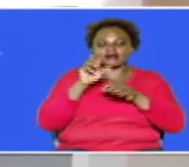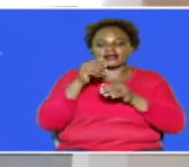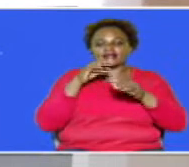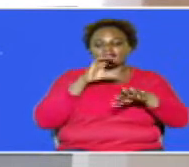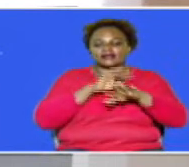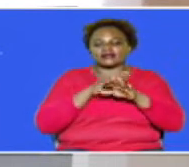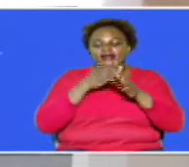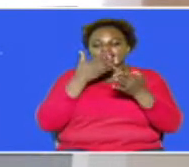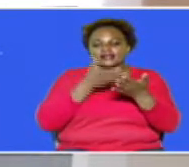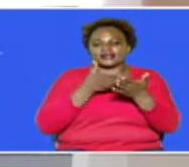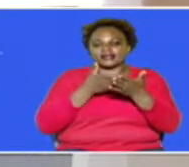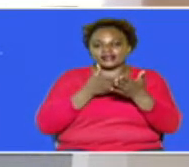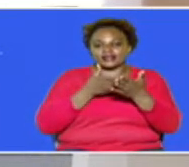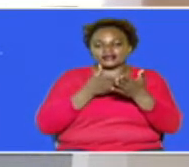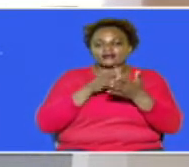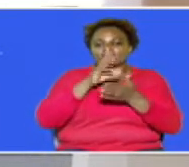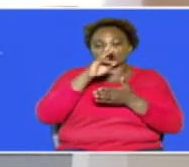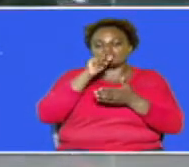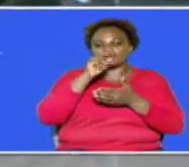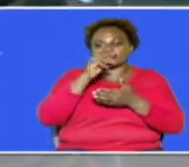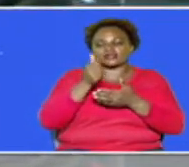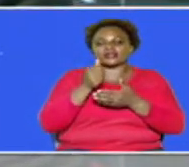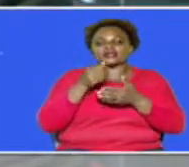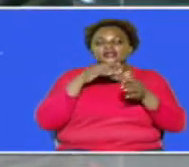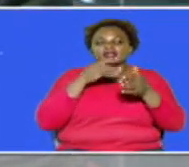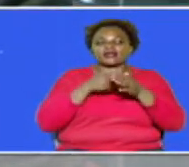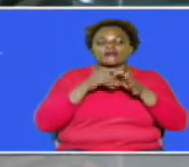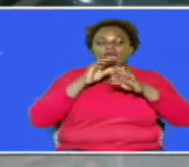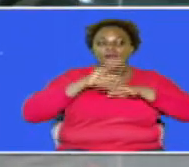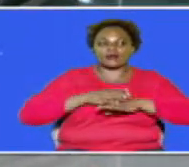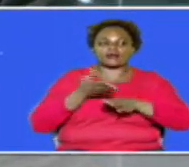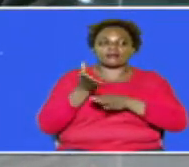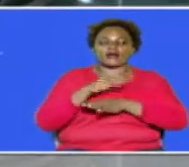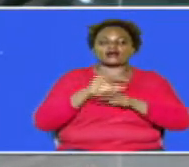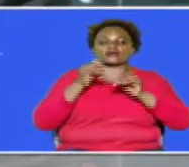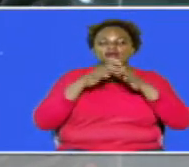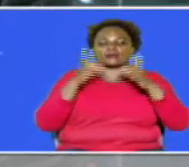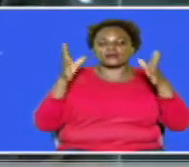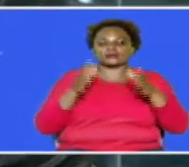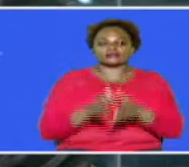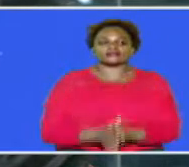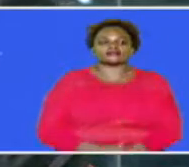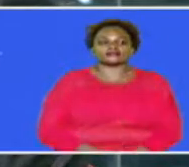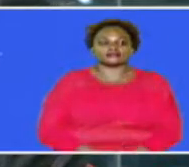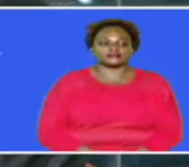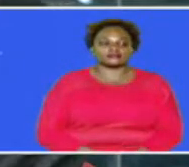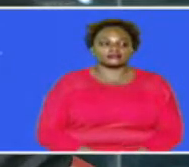never getting in Azimio, you're getting it in Kenya Kwanza. Let's take this break. We are back with Dr. Alfred Mutua after this break.